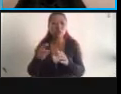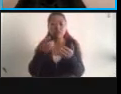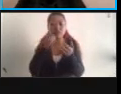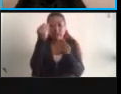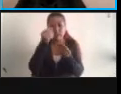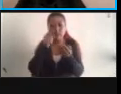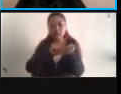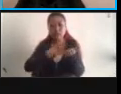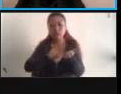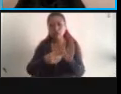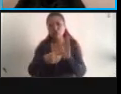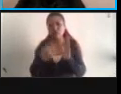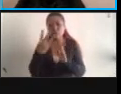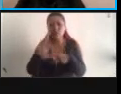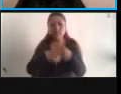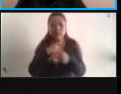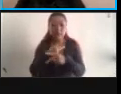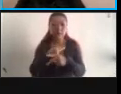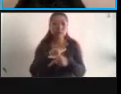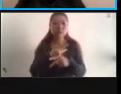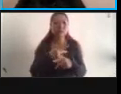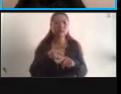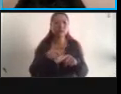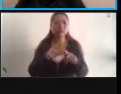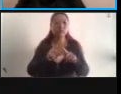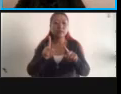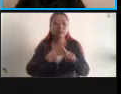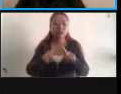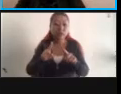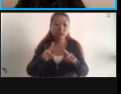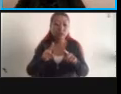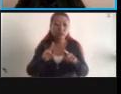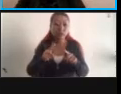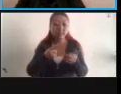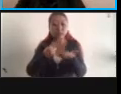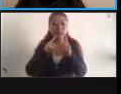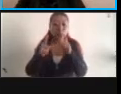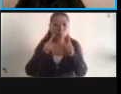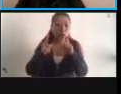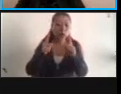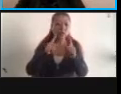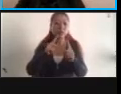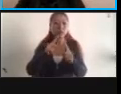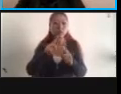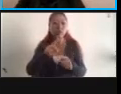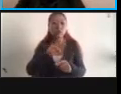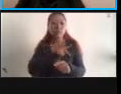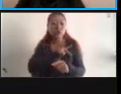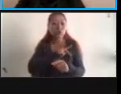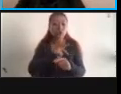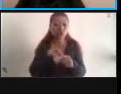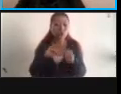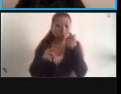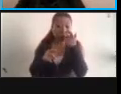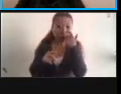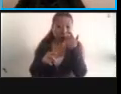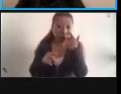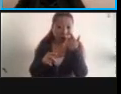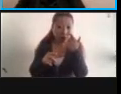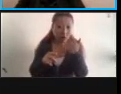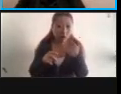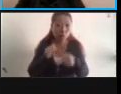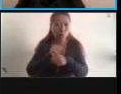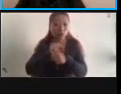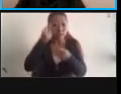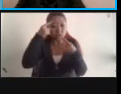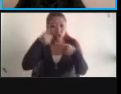noted discords, work disagreements, interpersonal tensions, and interpersonal breakdowns. Noted discords were disagreements that tend to be noted